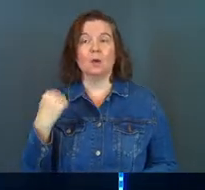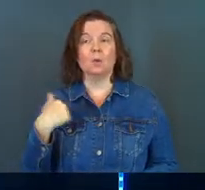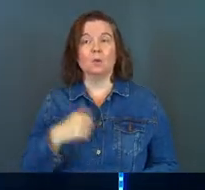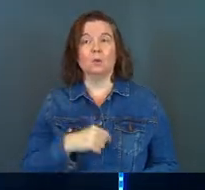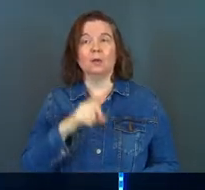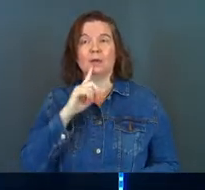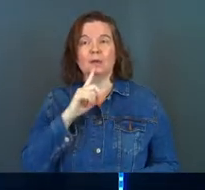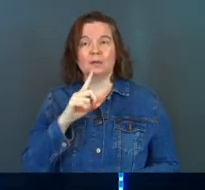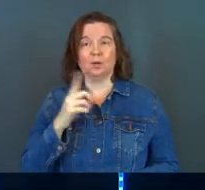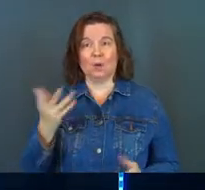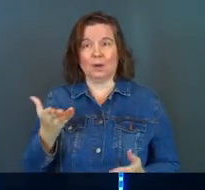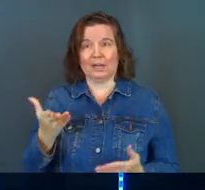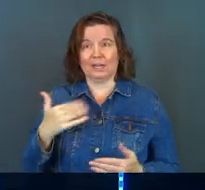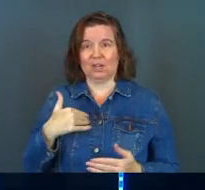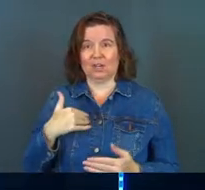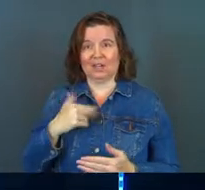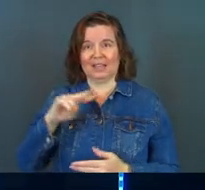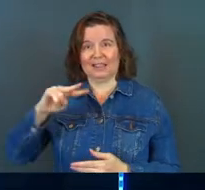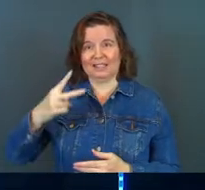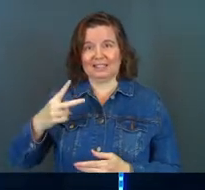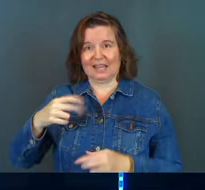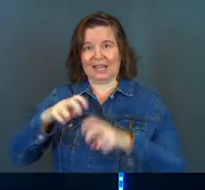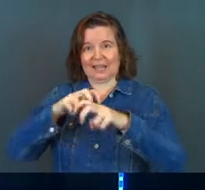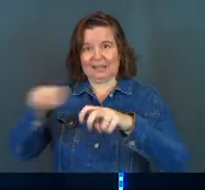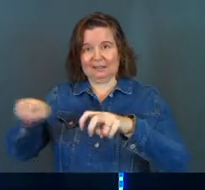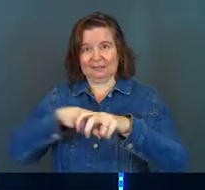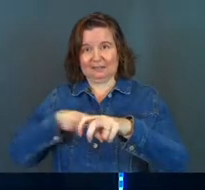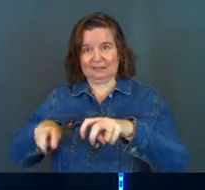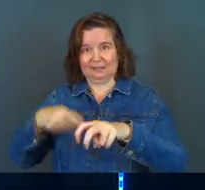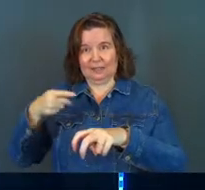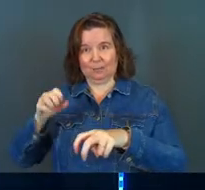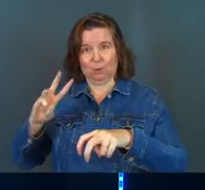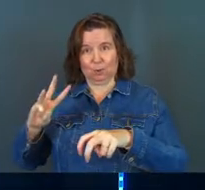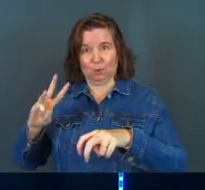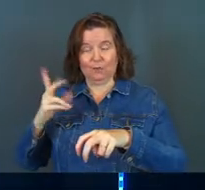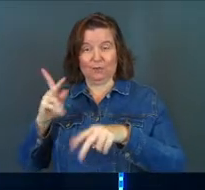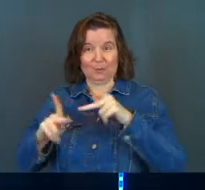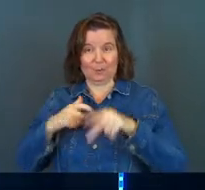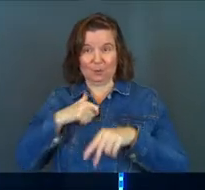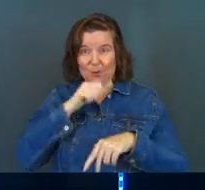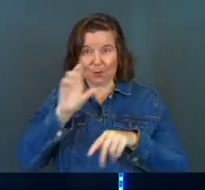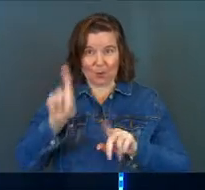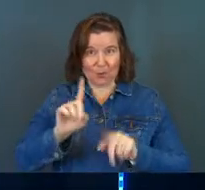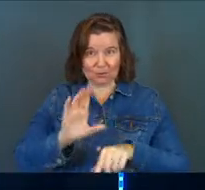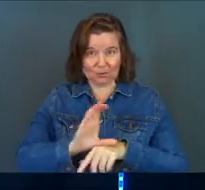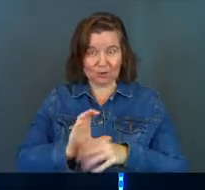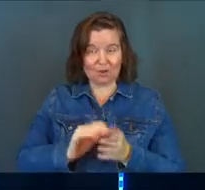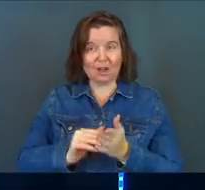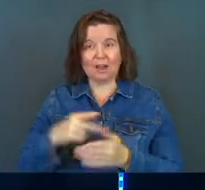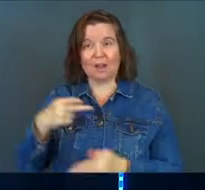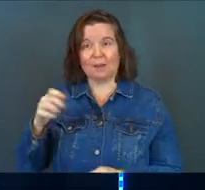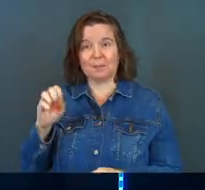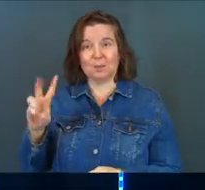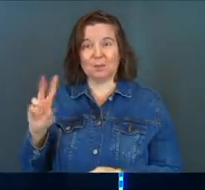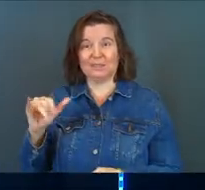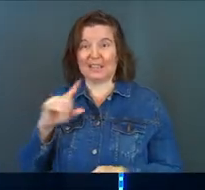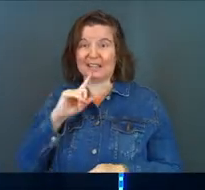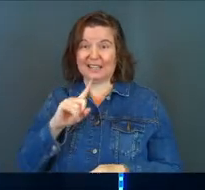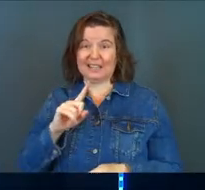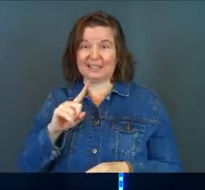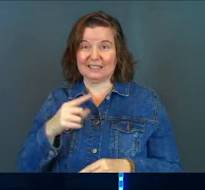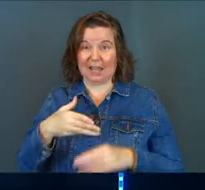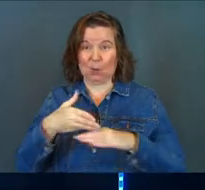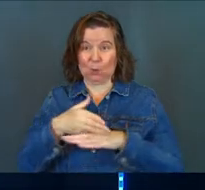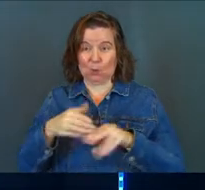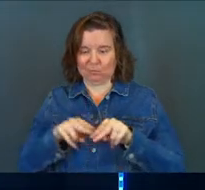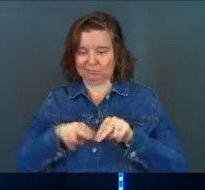we were right here in the second pew. So a pew, for you non-churched folks, a pew is like literally a